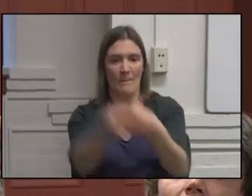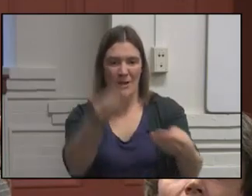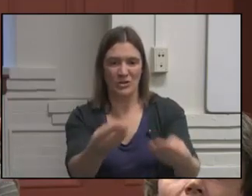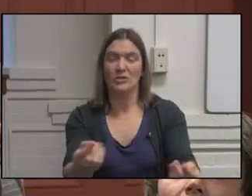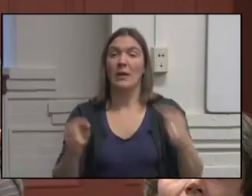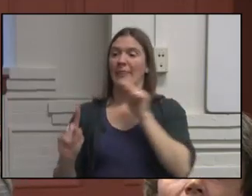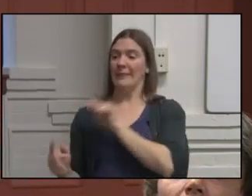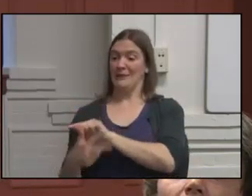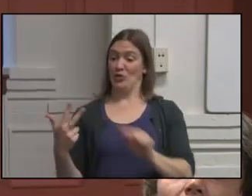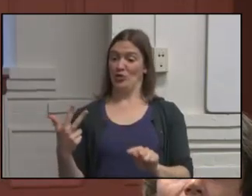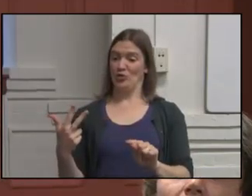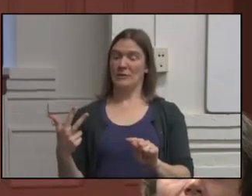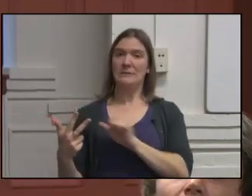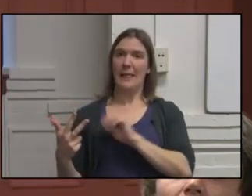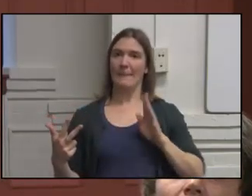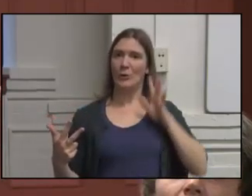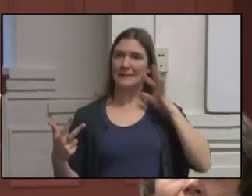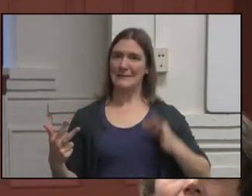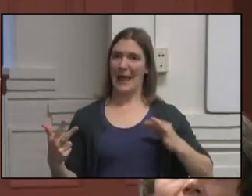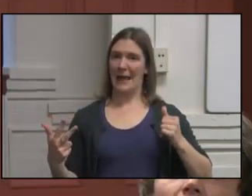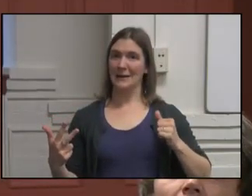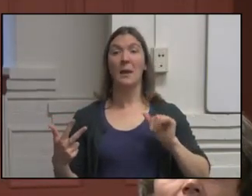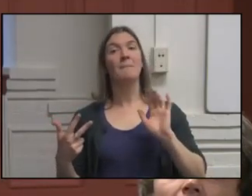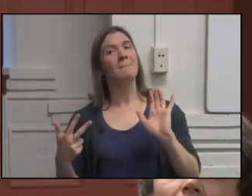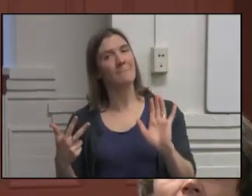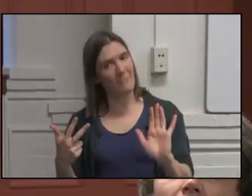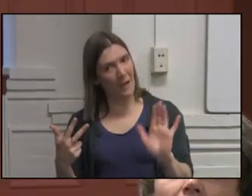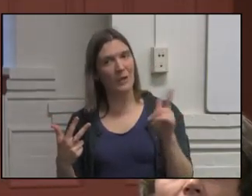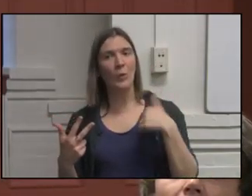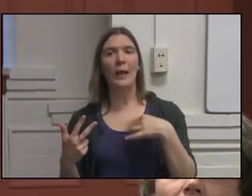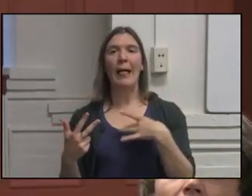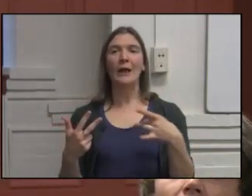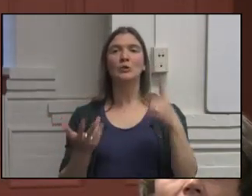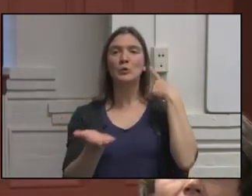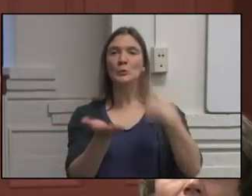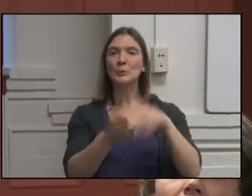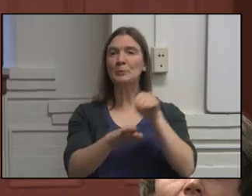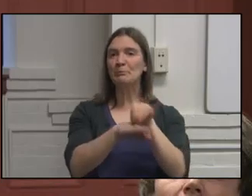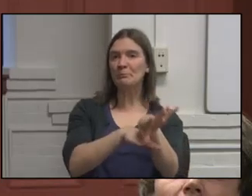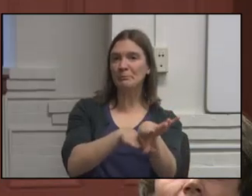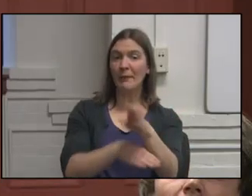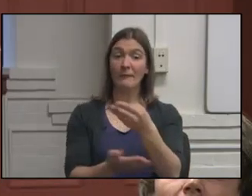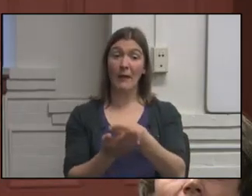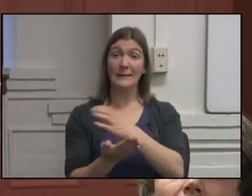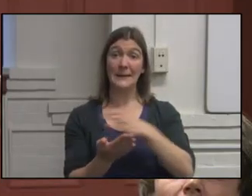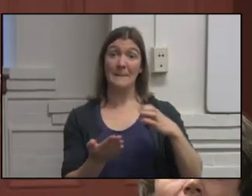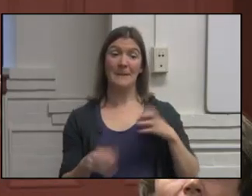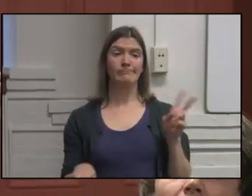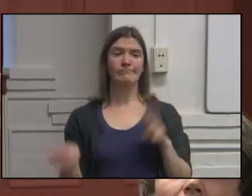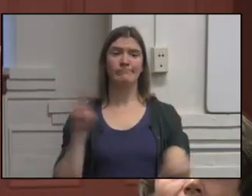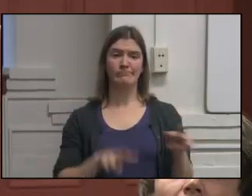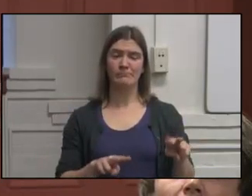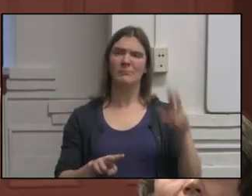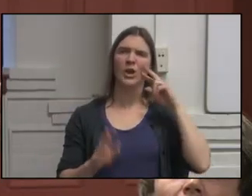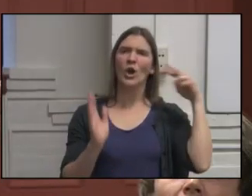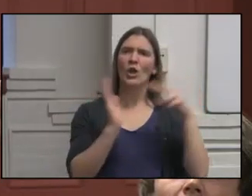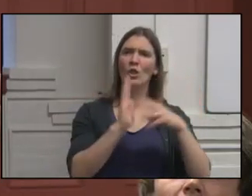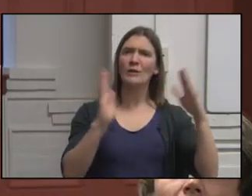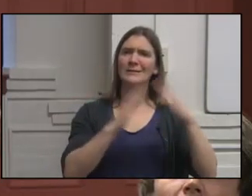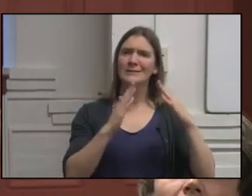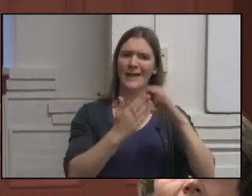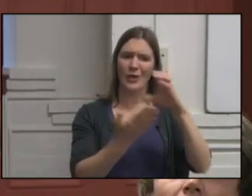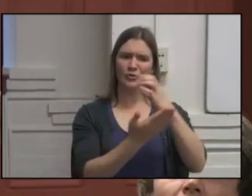finance committee comes from. Nonetheless, it seems to the finance committee that under the town charter, it's appropriate